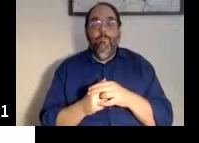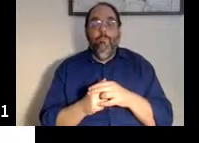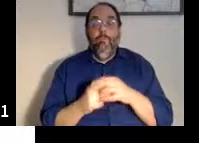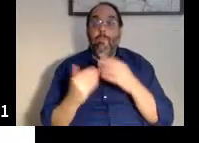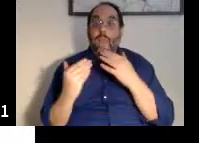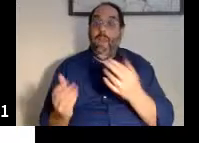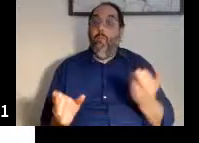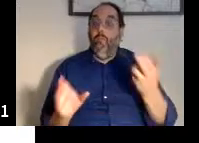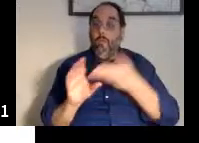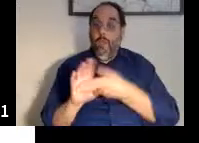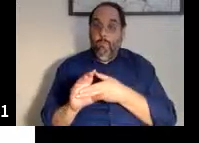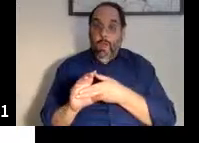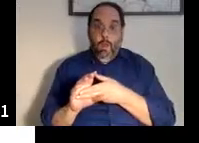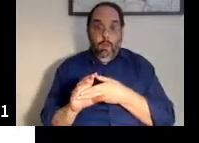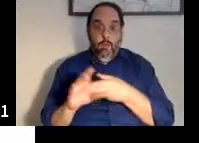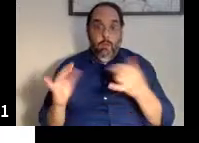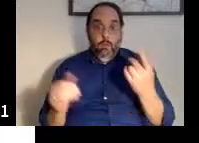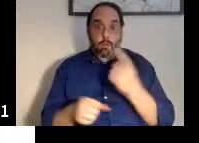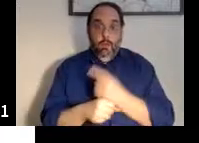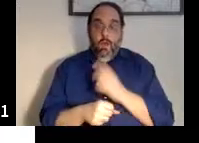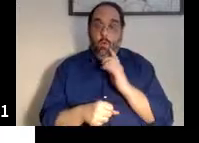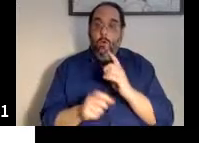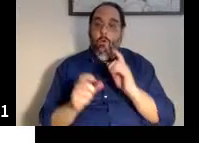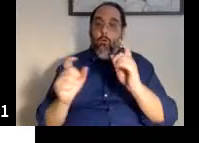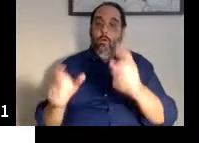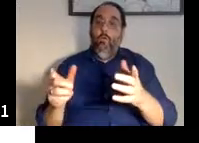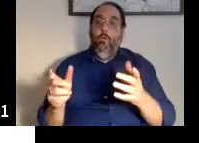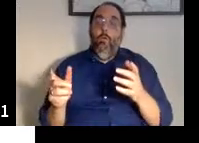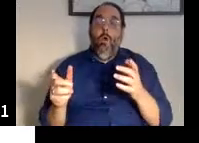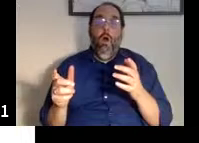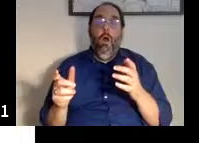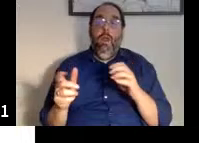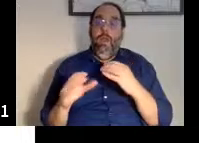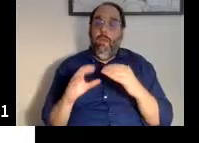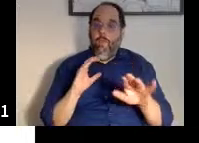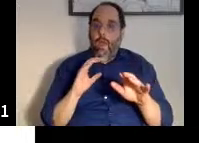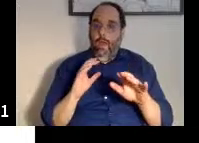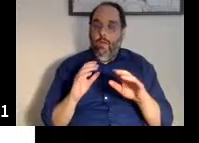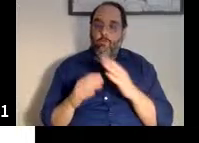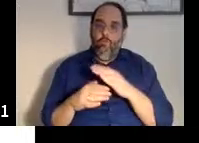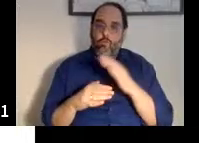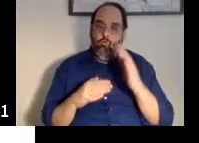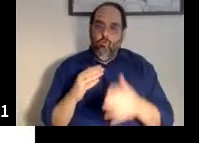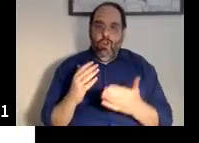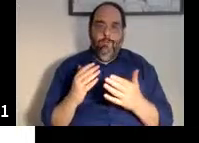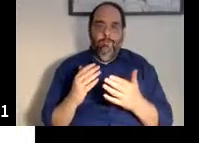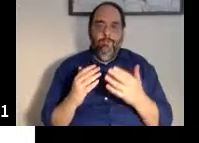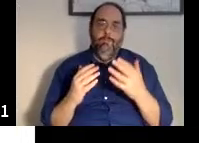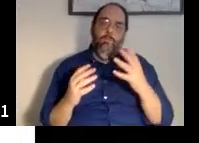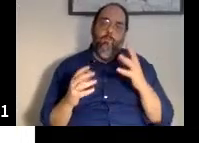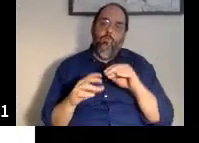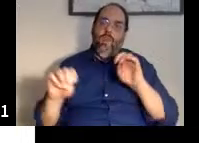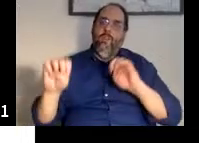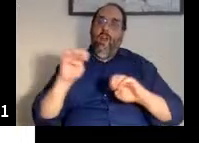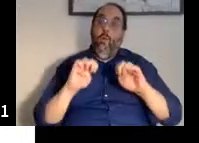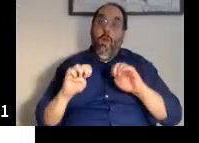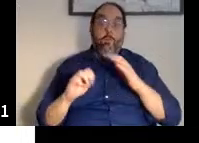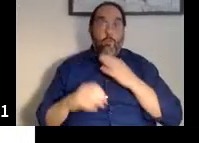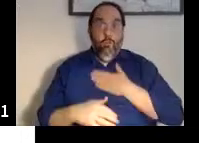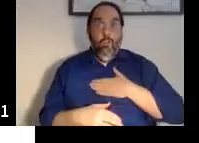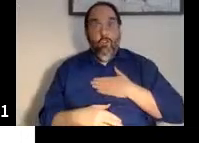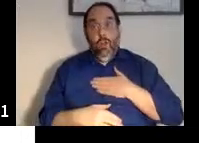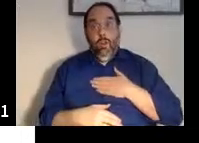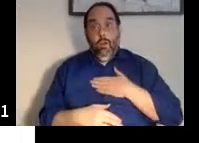Thank you for participating in today's webinar. You will receive a email at the conclusion of today's session with the evaluation, and we really